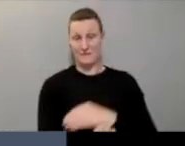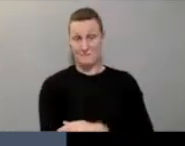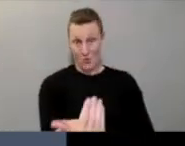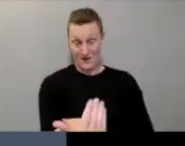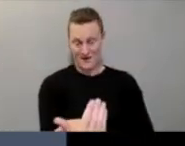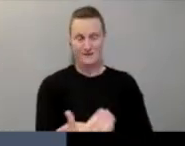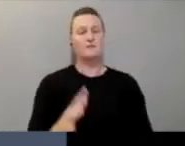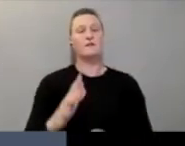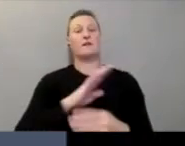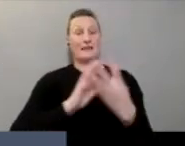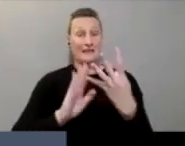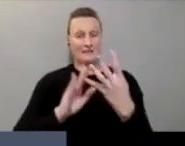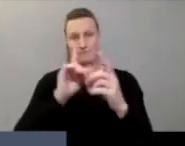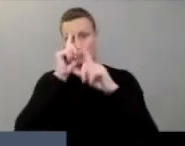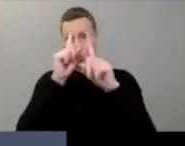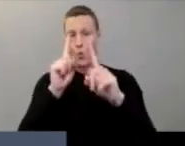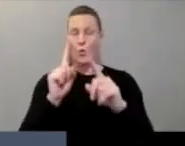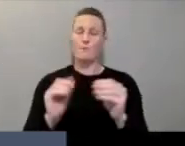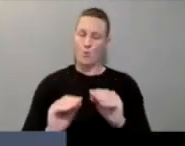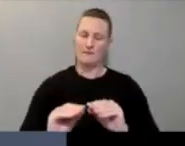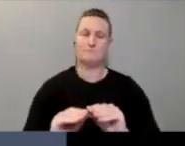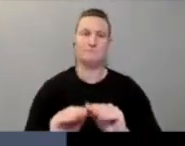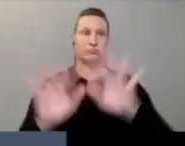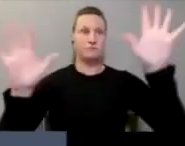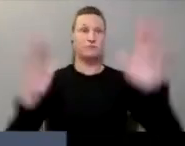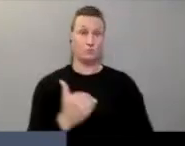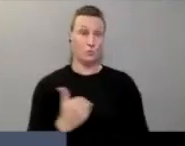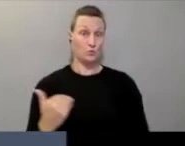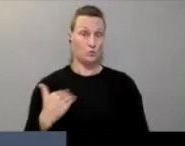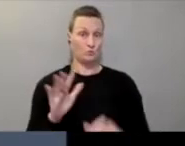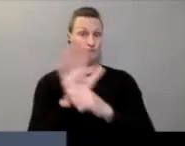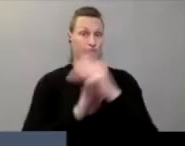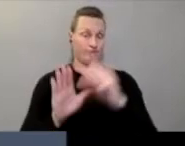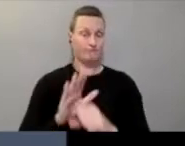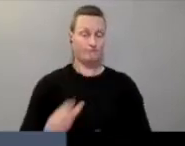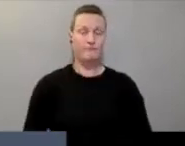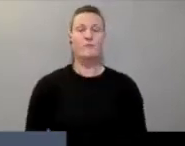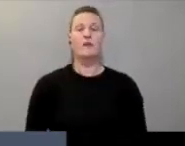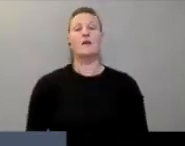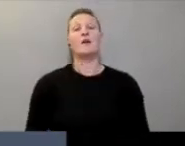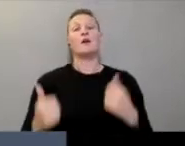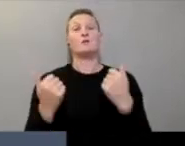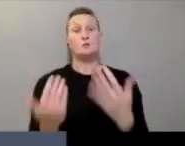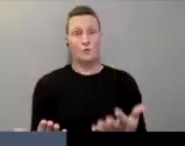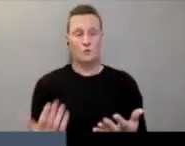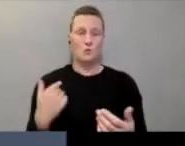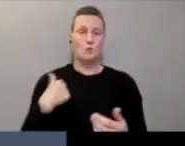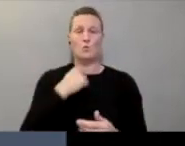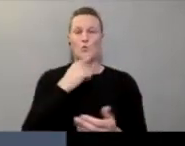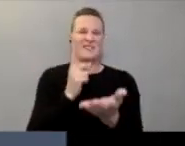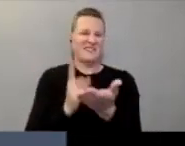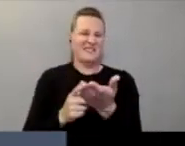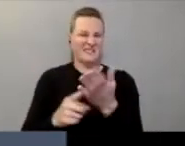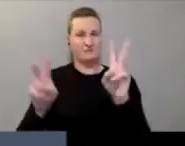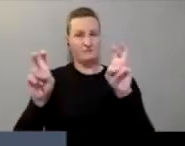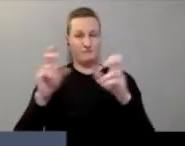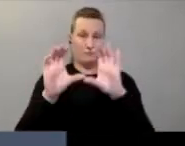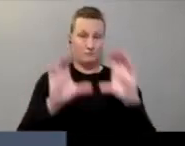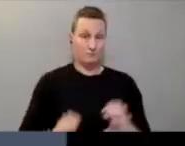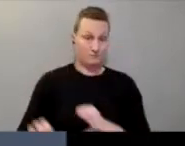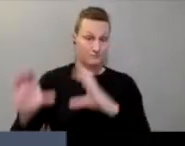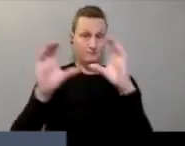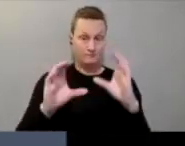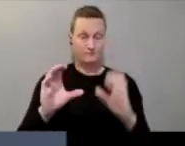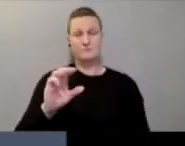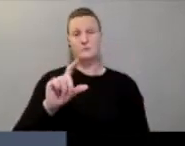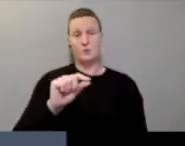Next slide, please. So we're here today to talk primarily about Nuit Blanche 21, which will take place Saturday, October